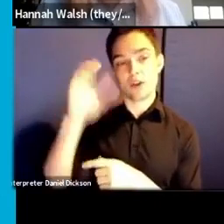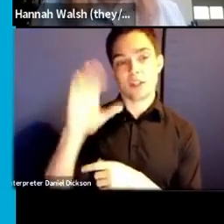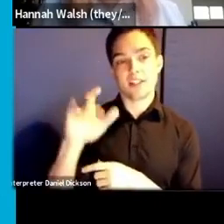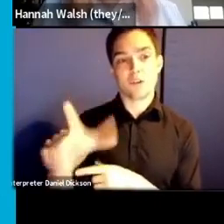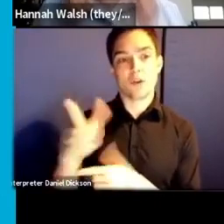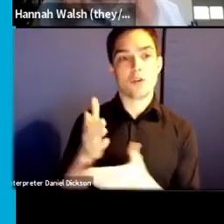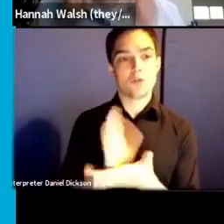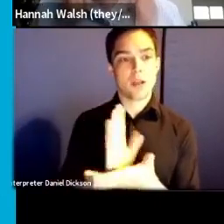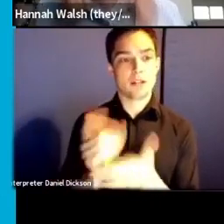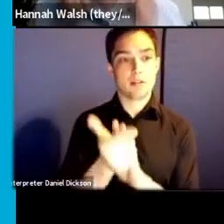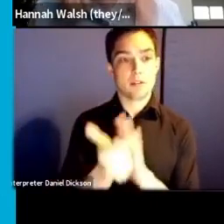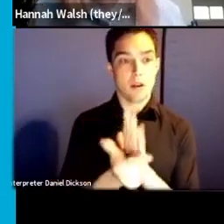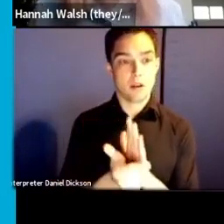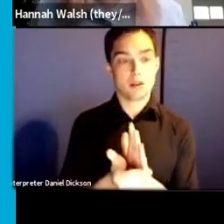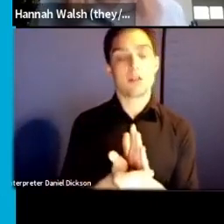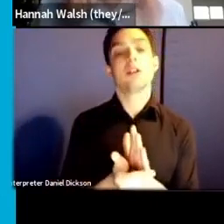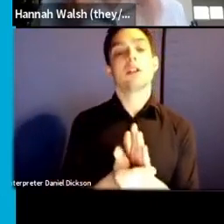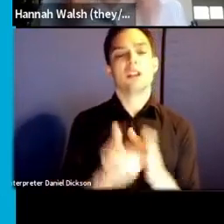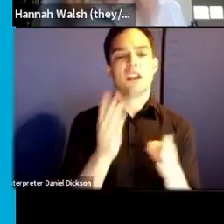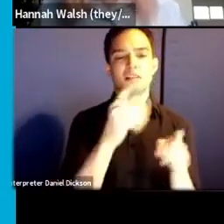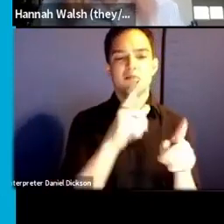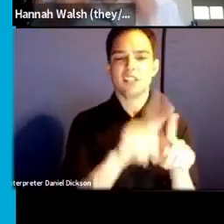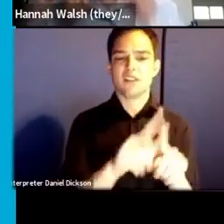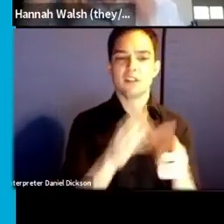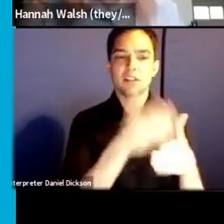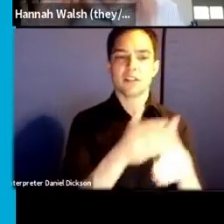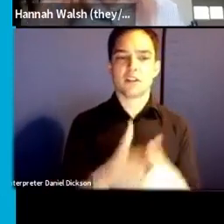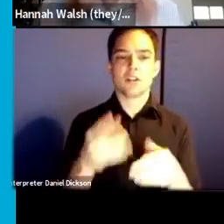law. It's broken down into different sections called